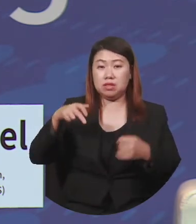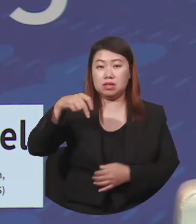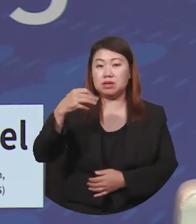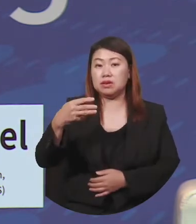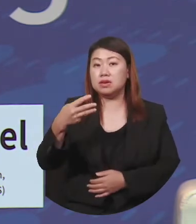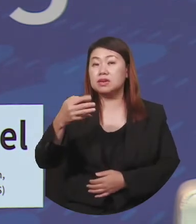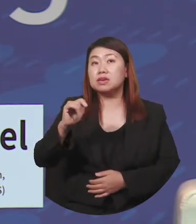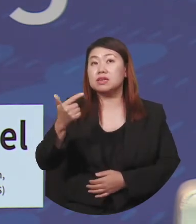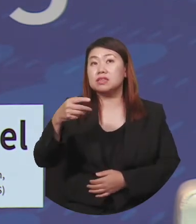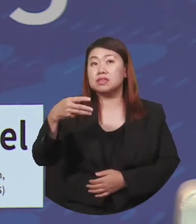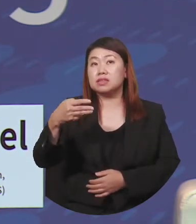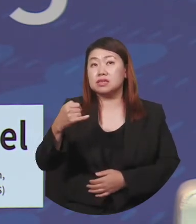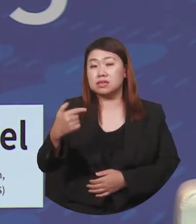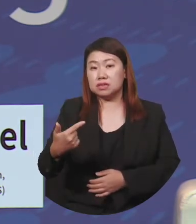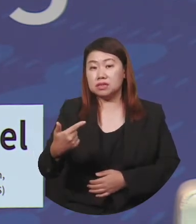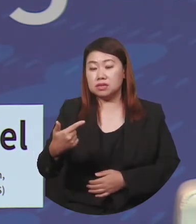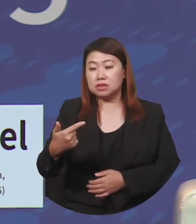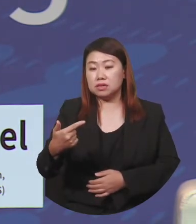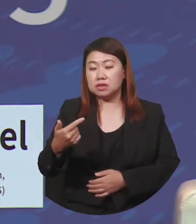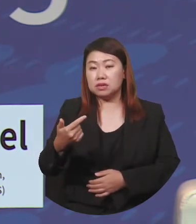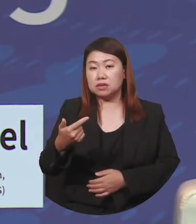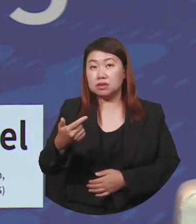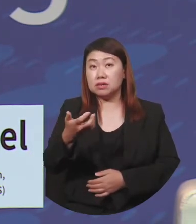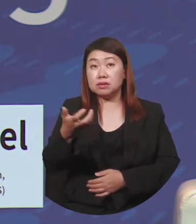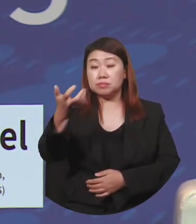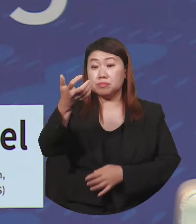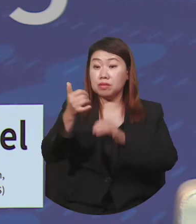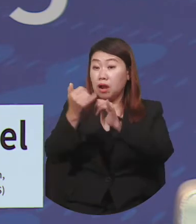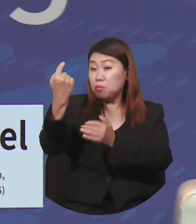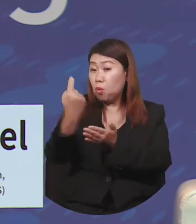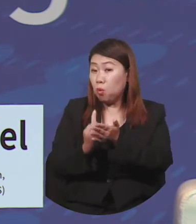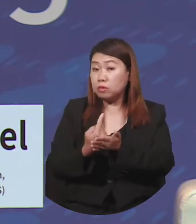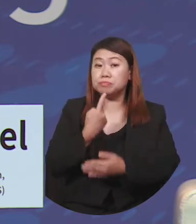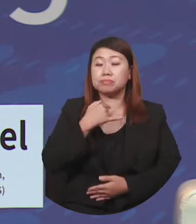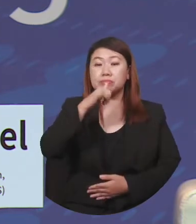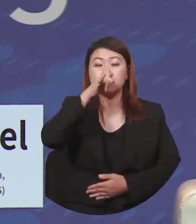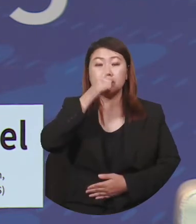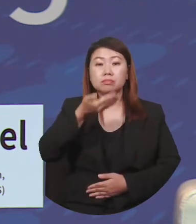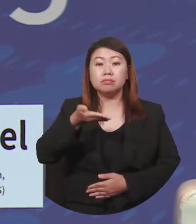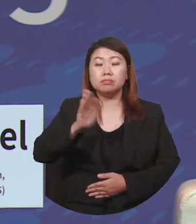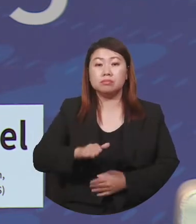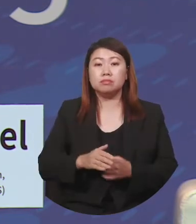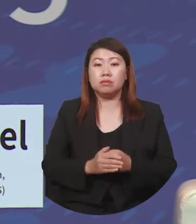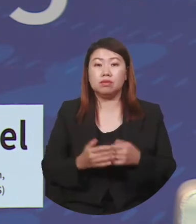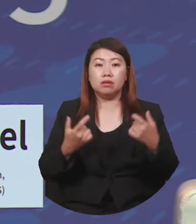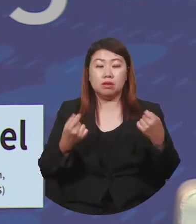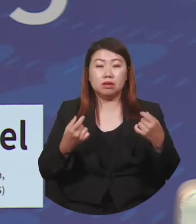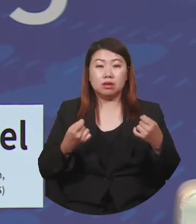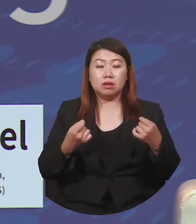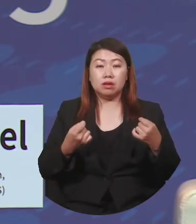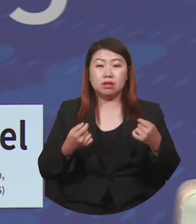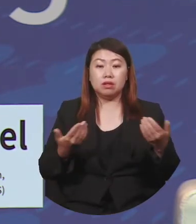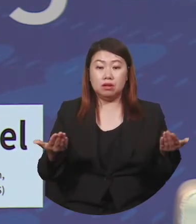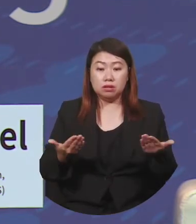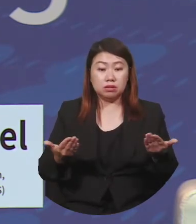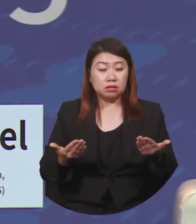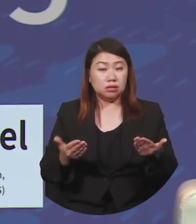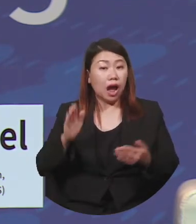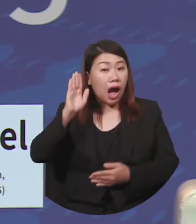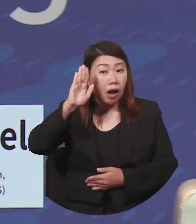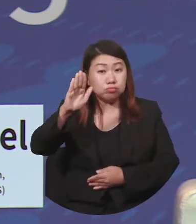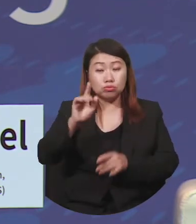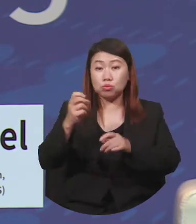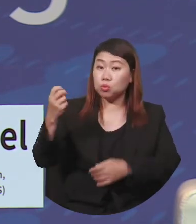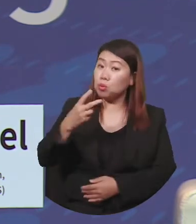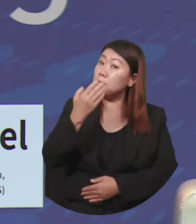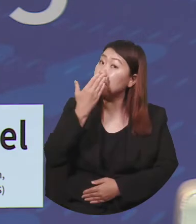the same time, we know that if we just forget aid and development effectiveness principles, something is wrong. Yeah? Just think